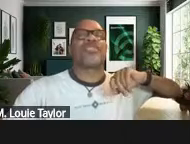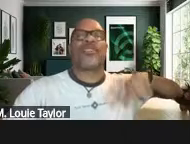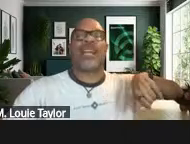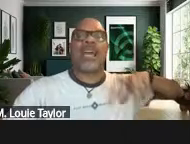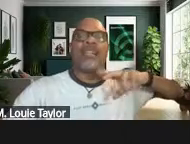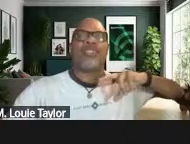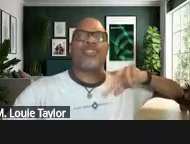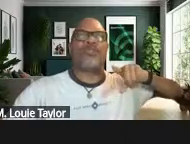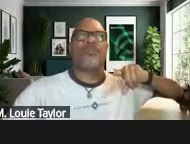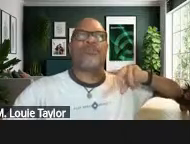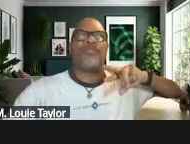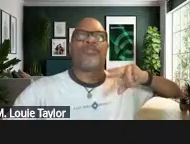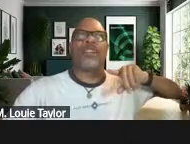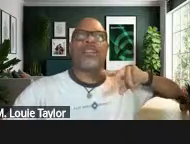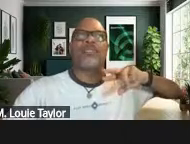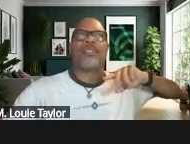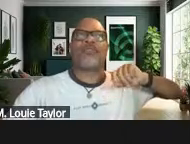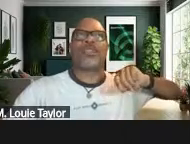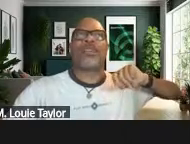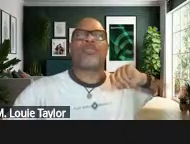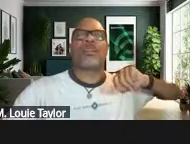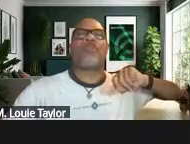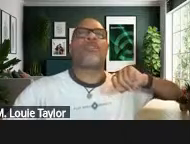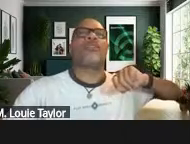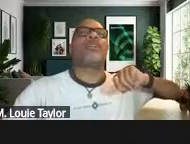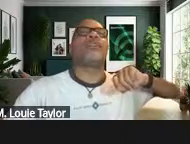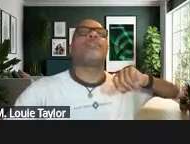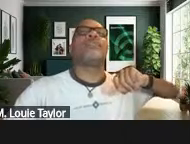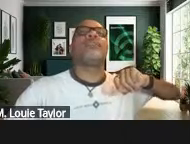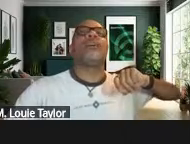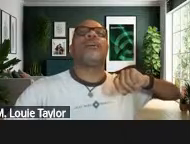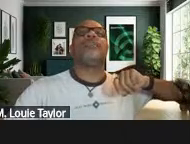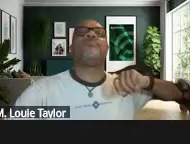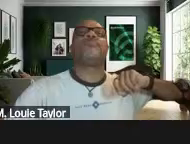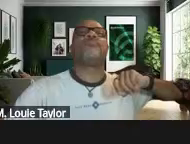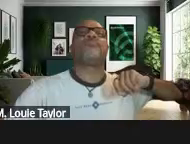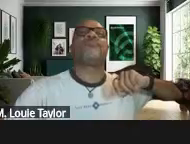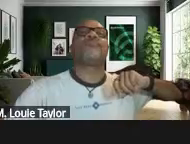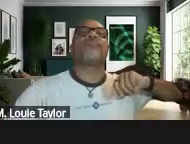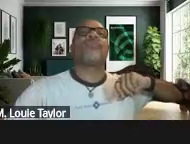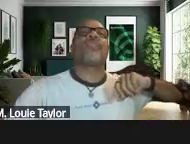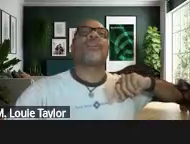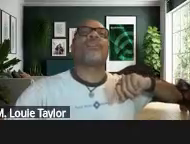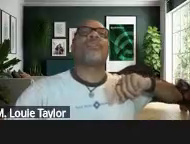Because it's already added into, if you're sending them a shopping cart link. Yeah.